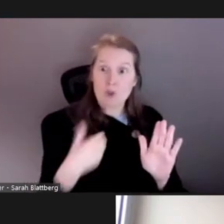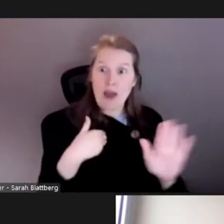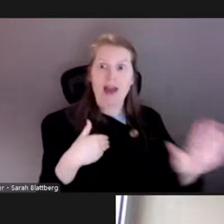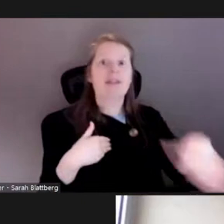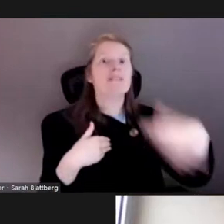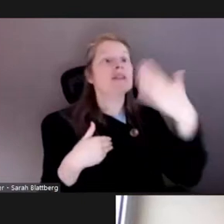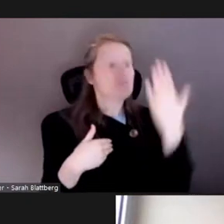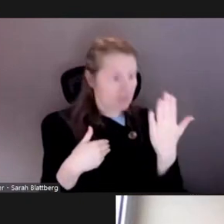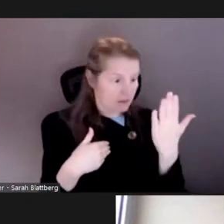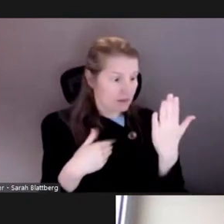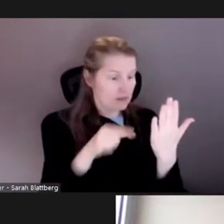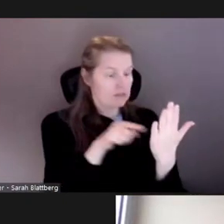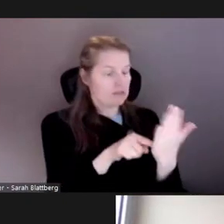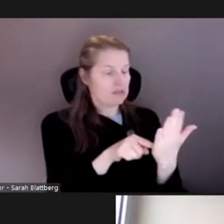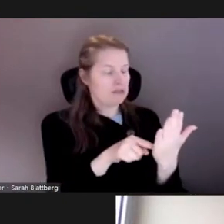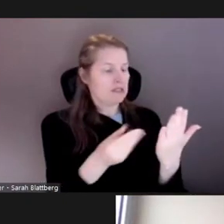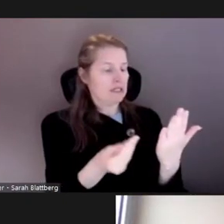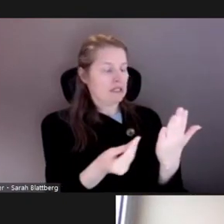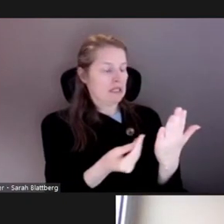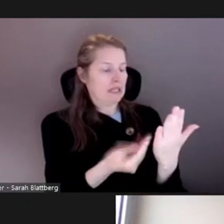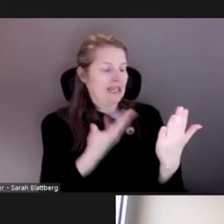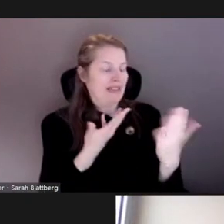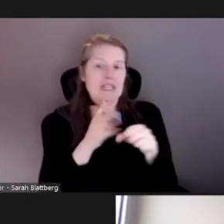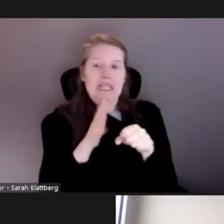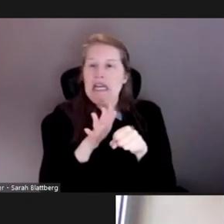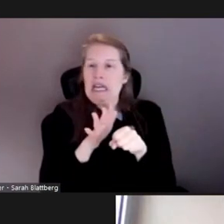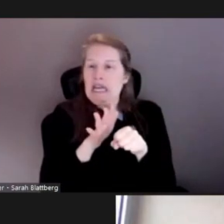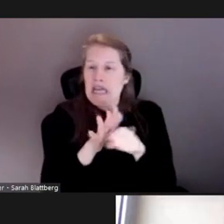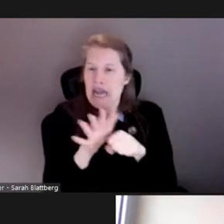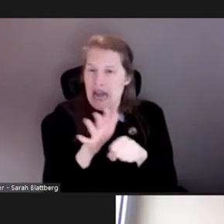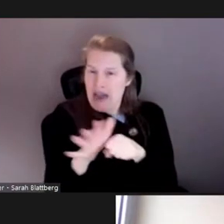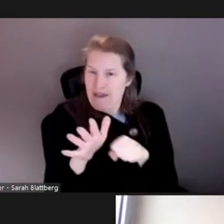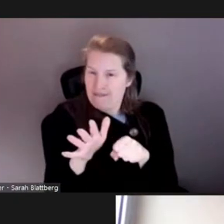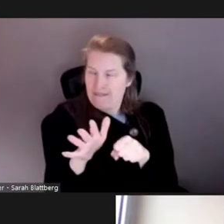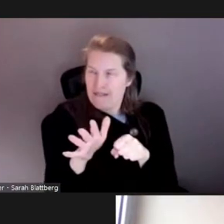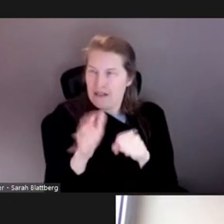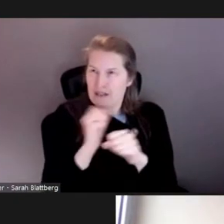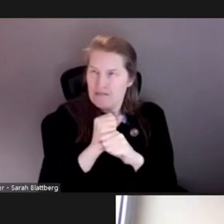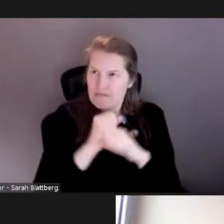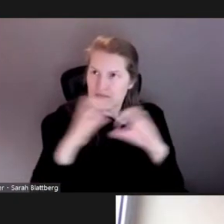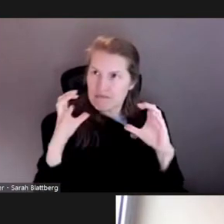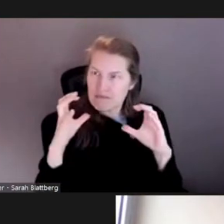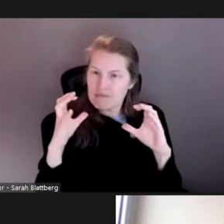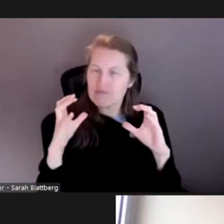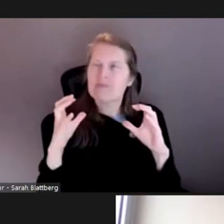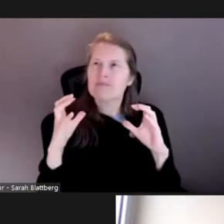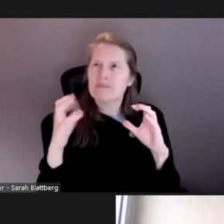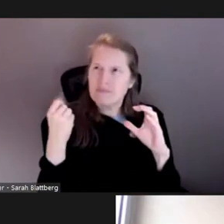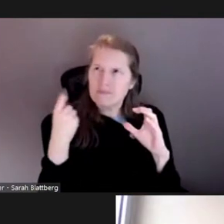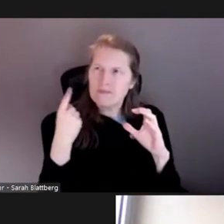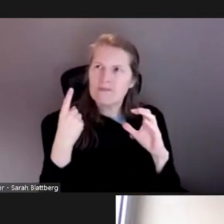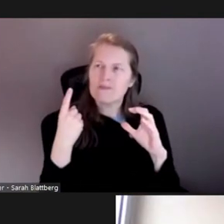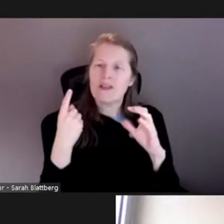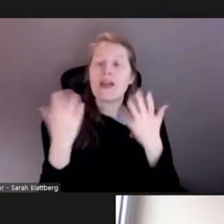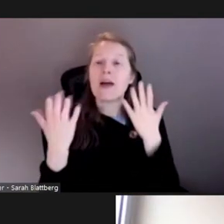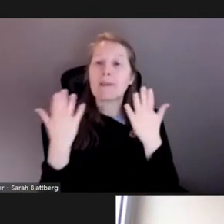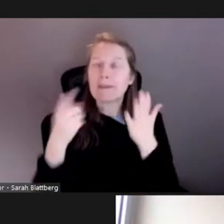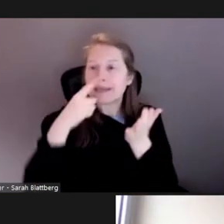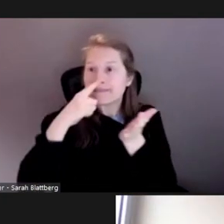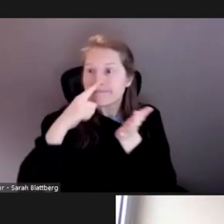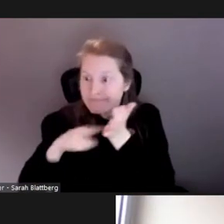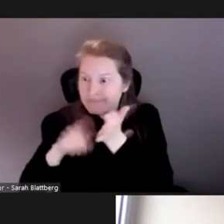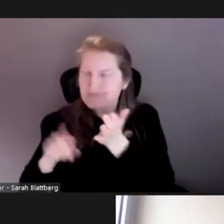us can at some point provide consumers with that in-depth information so that they can actually compare